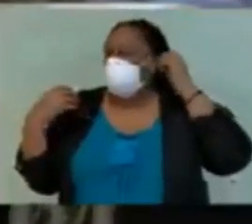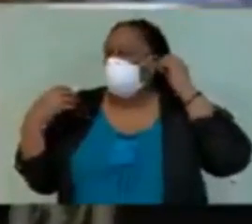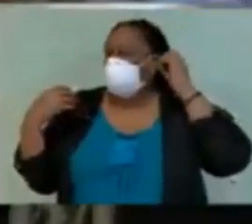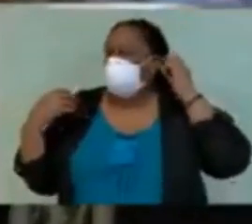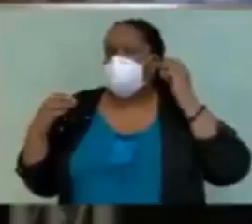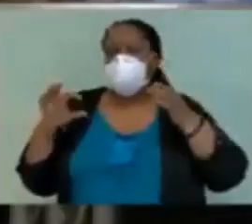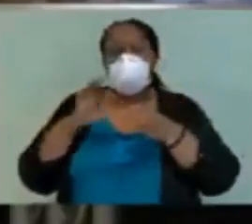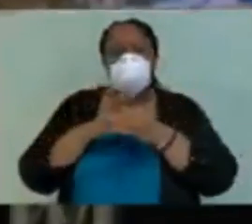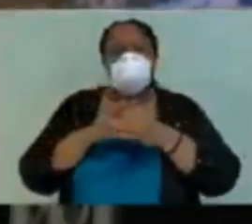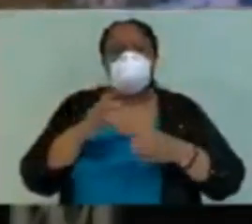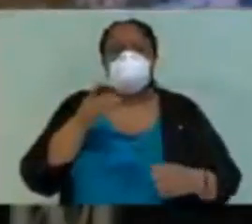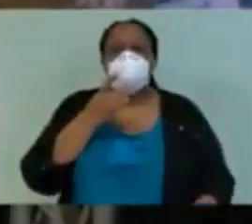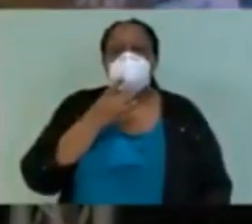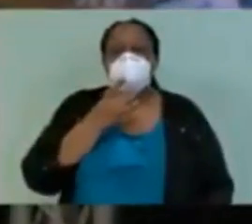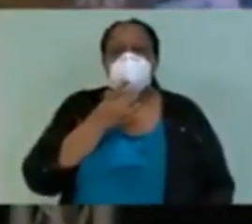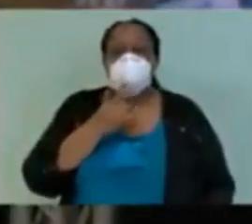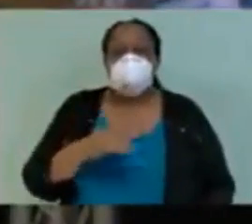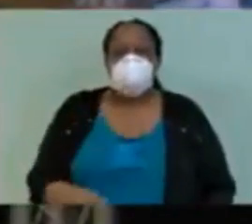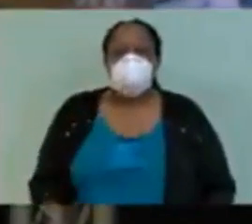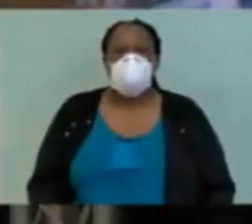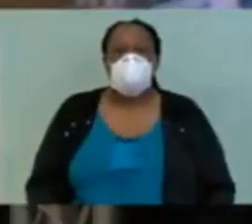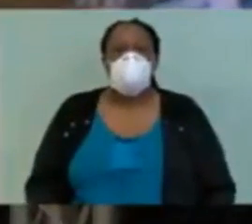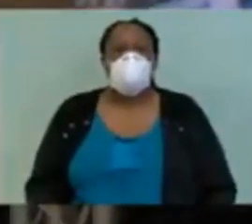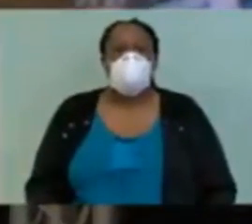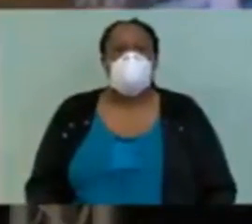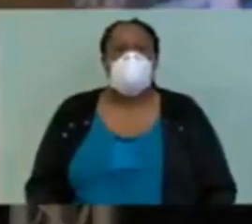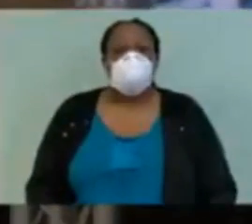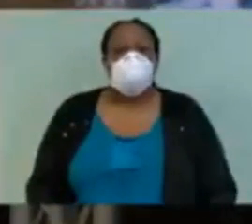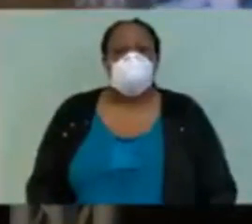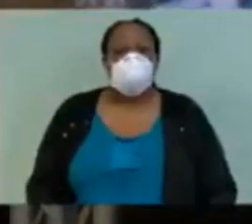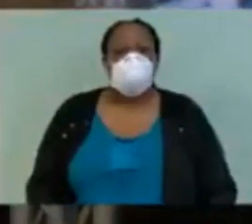nation. I'd like to say thank you.